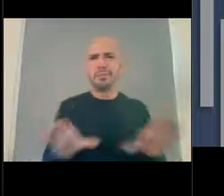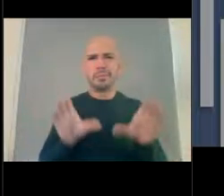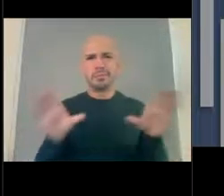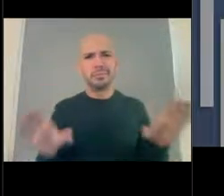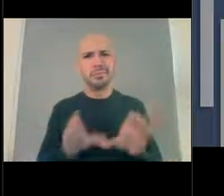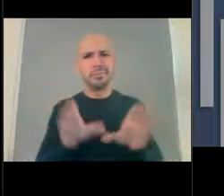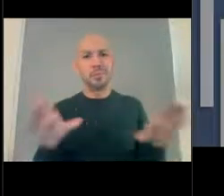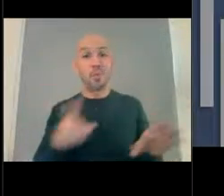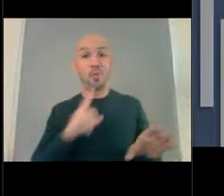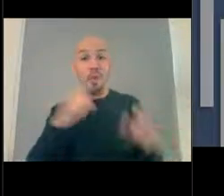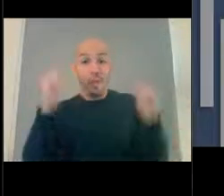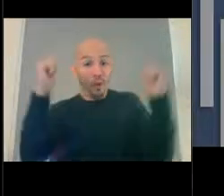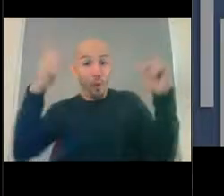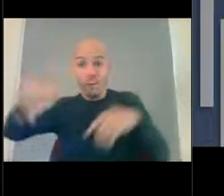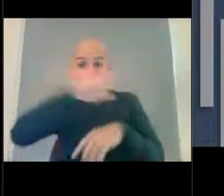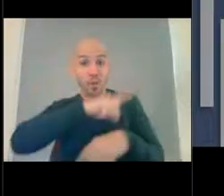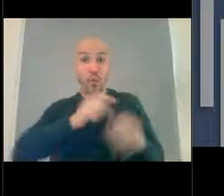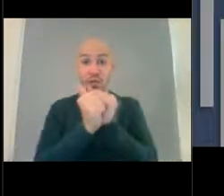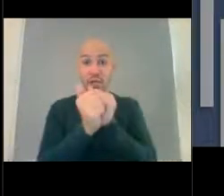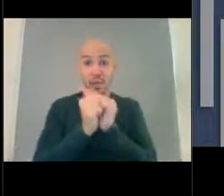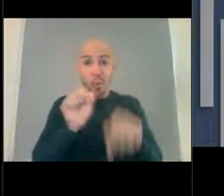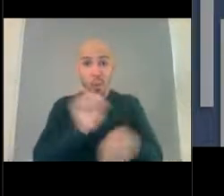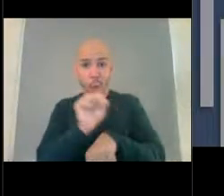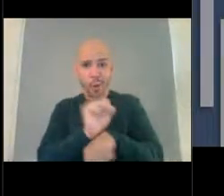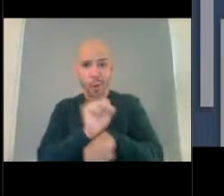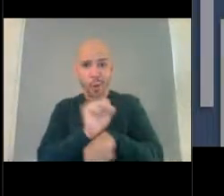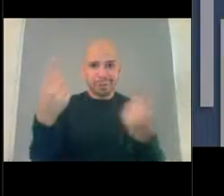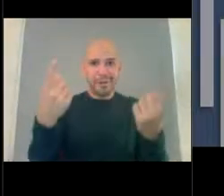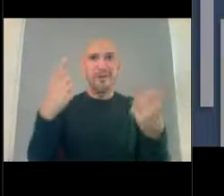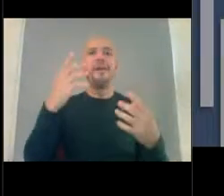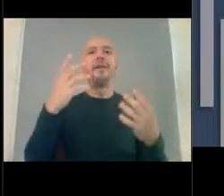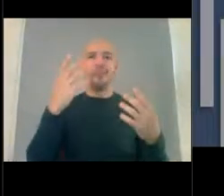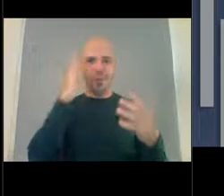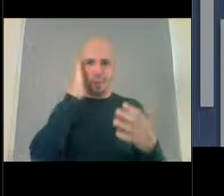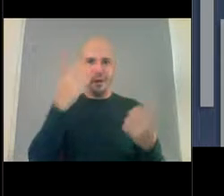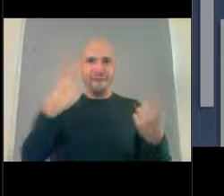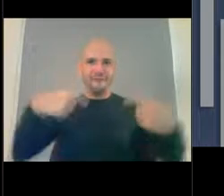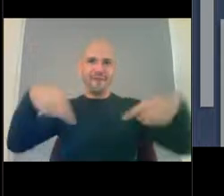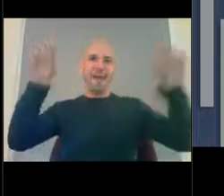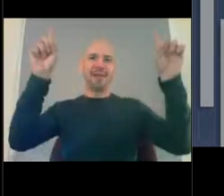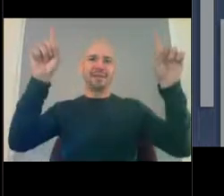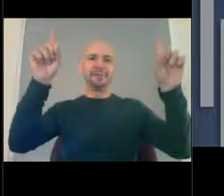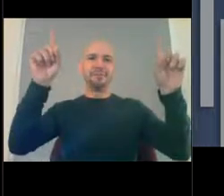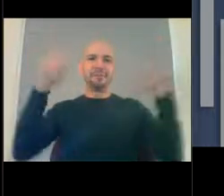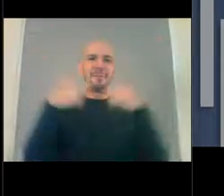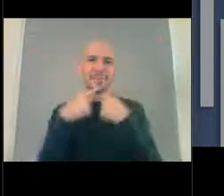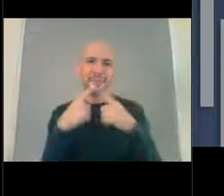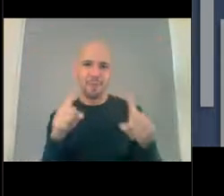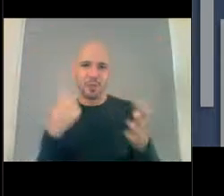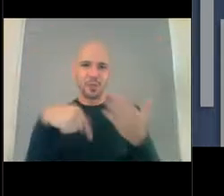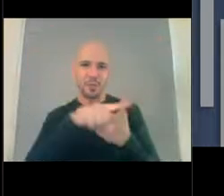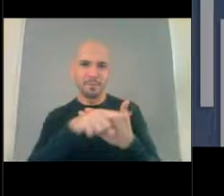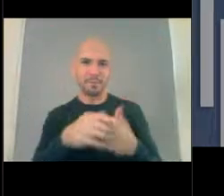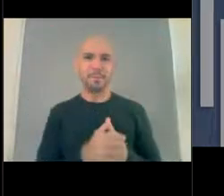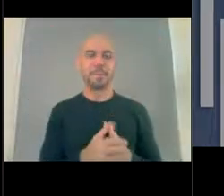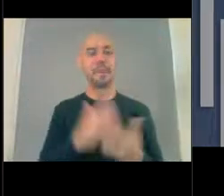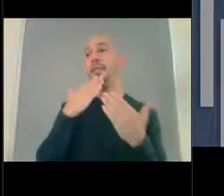you've all been working on is starting to come to fruition on that project so thank you thank you